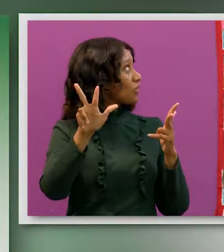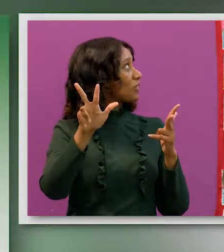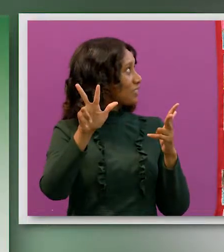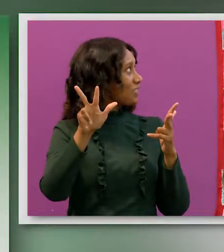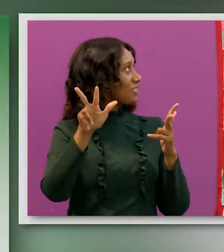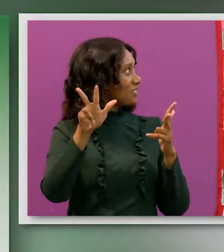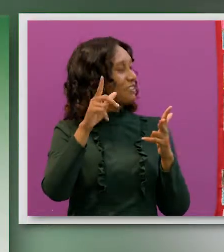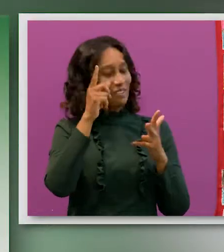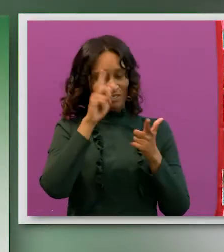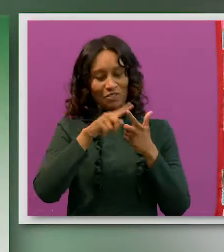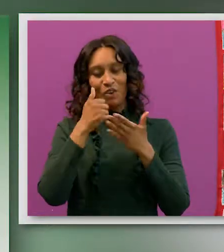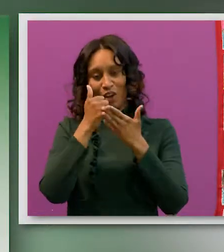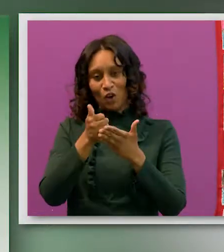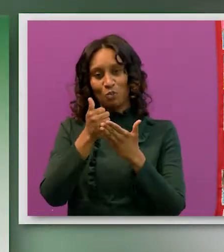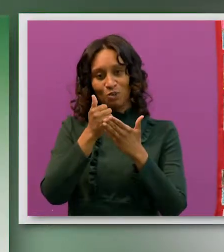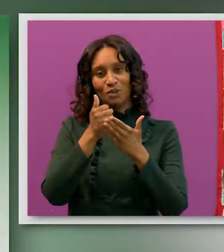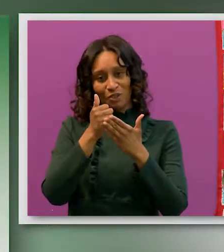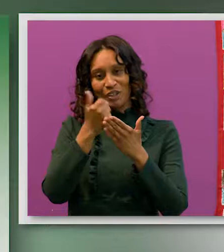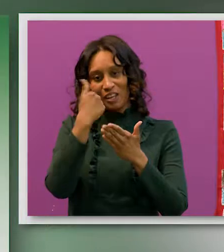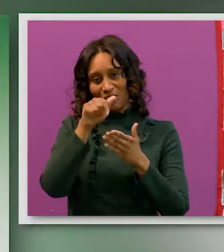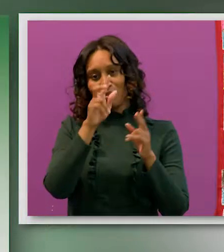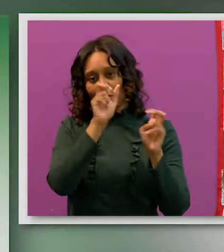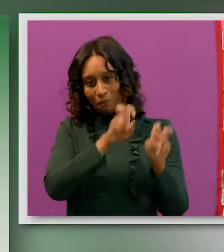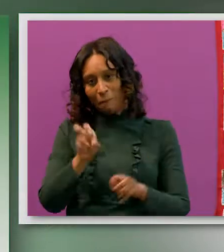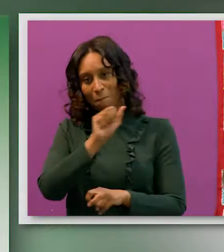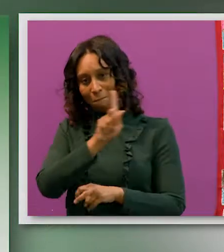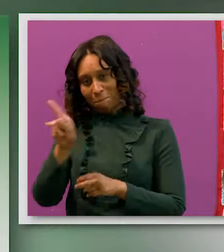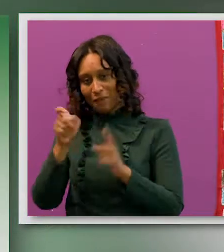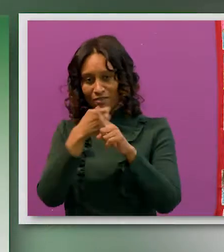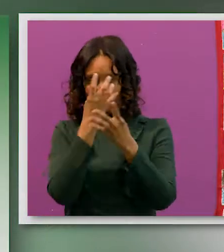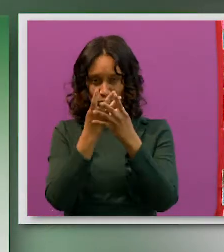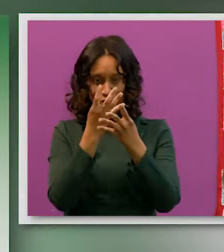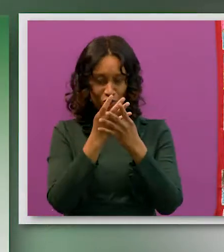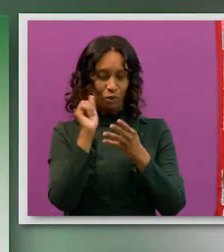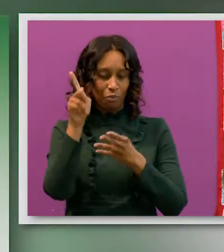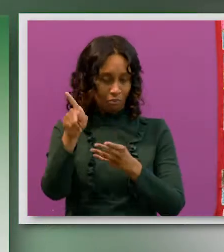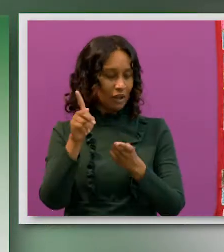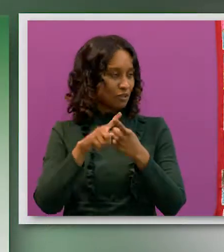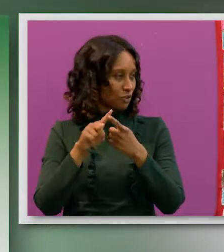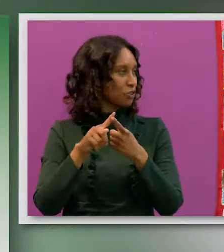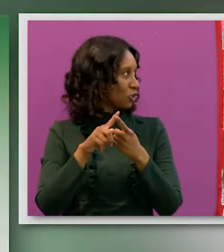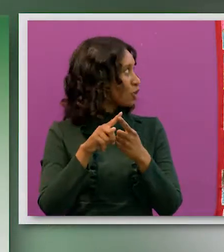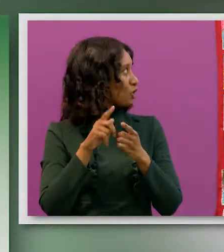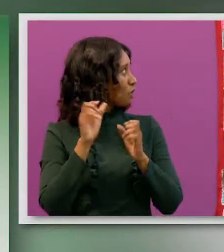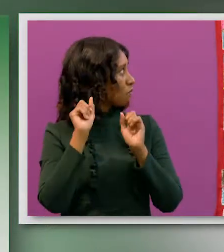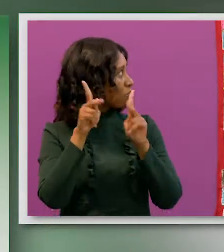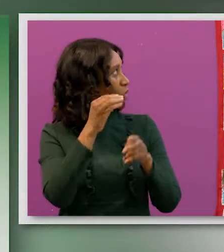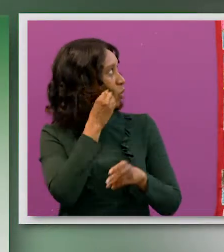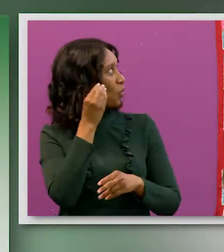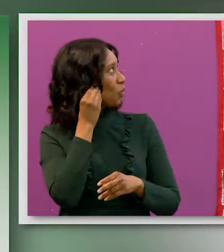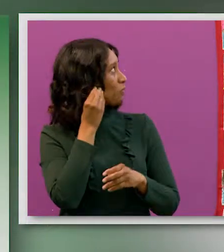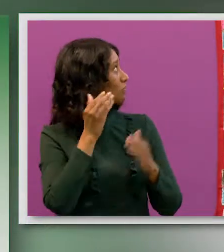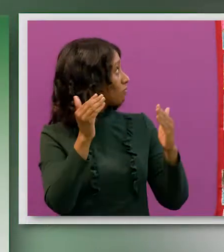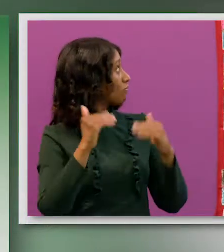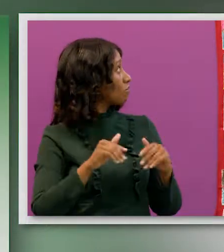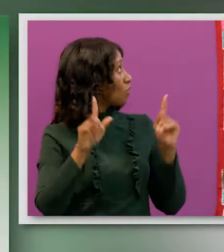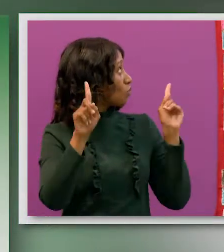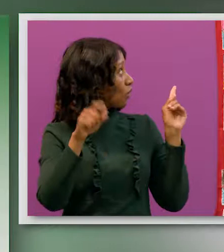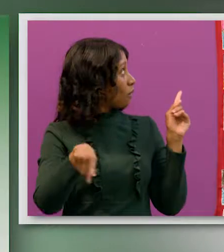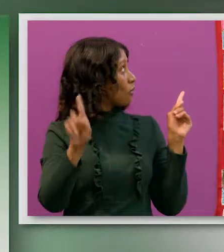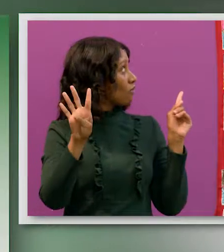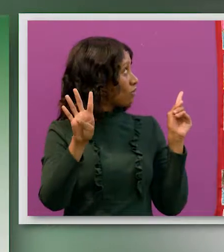and correctional officers at the DC jail, $2.3 million to ensure that our returning citizens can